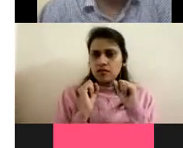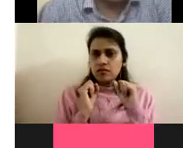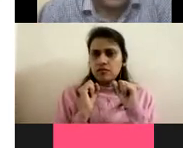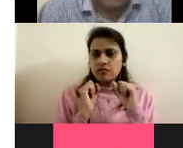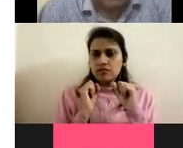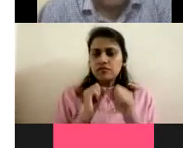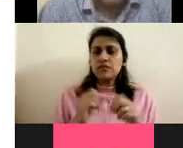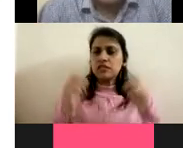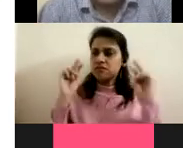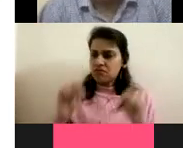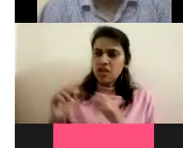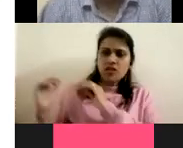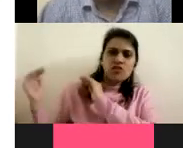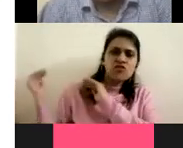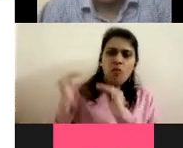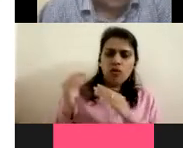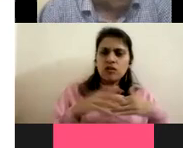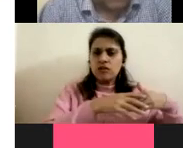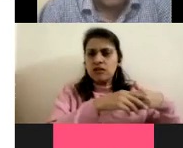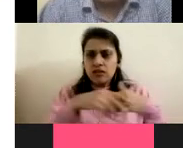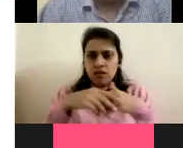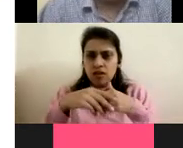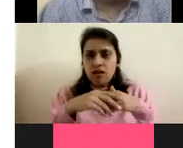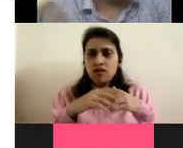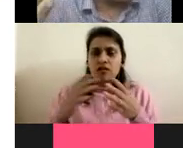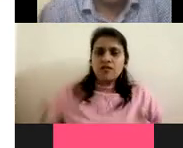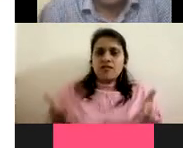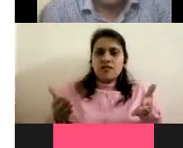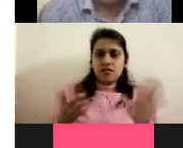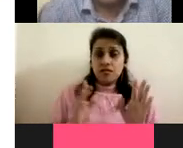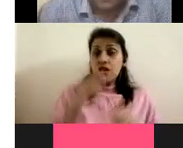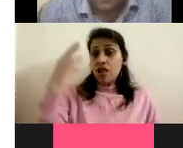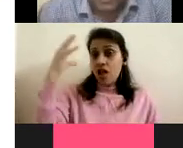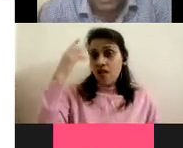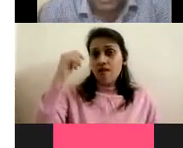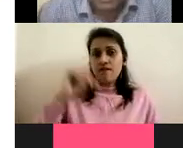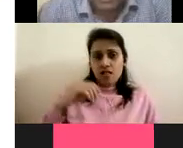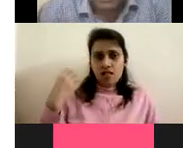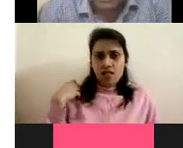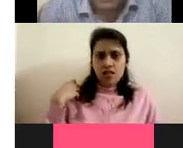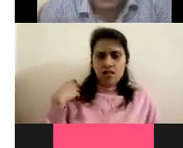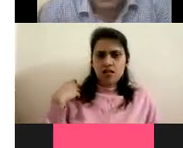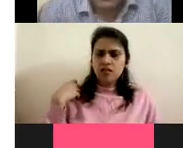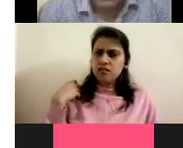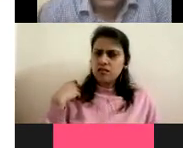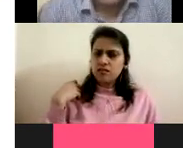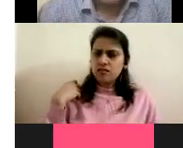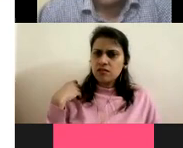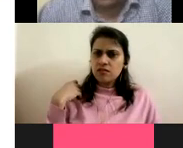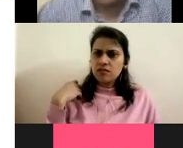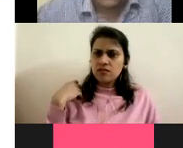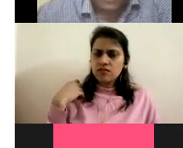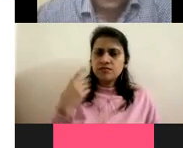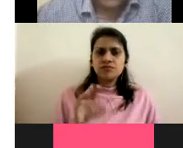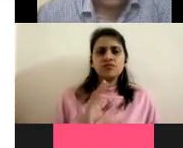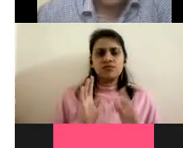wheelchair, needs support. Afternoon, fatigue goes away. And the snacks. Okay. So